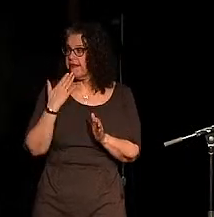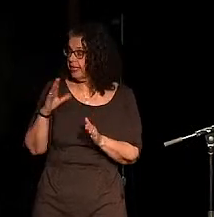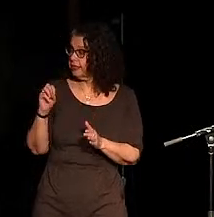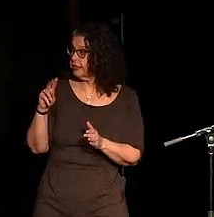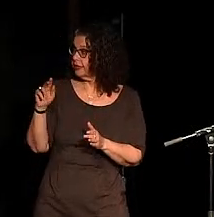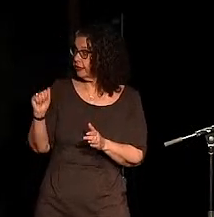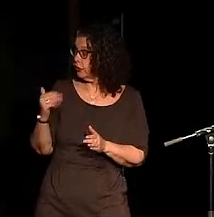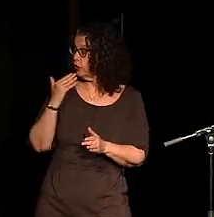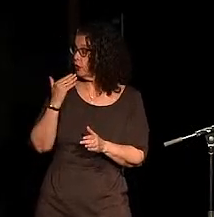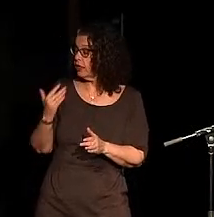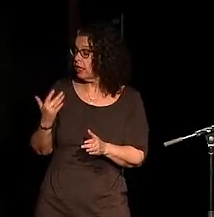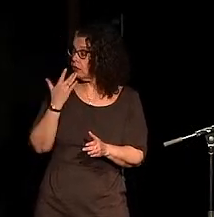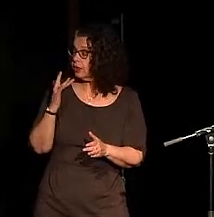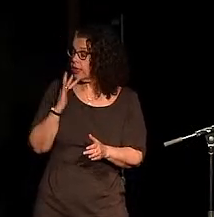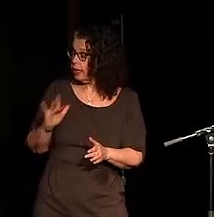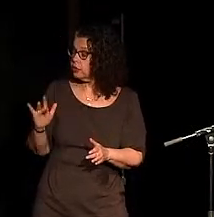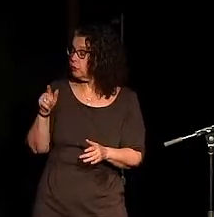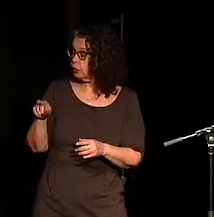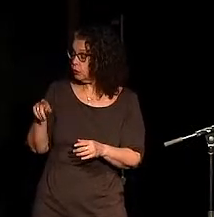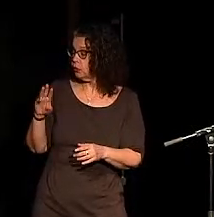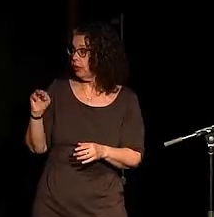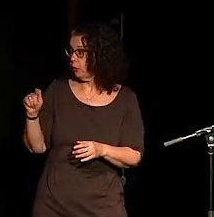good luck to you and Marta and the group.